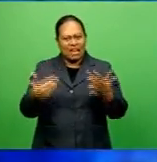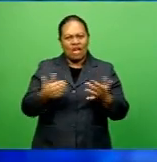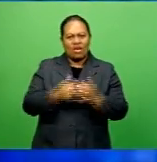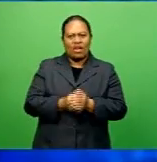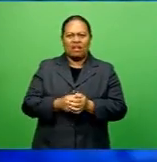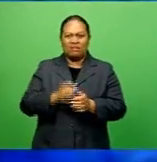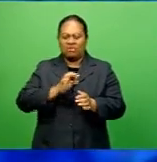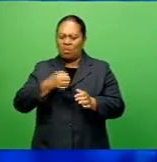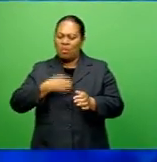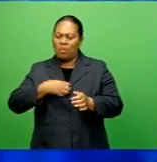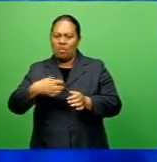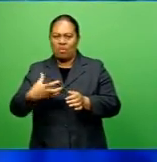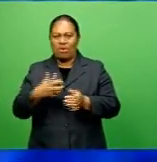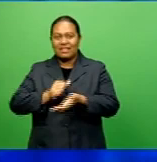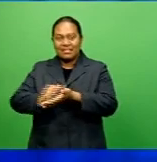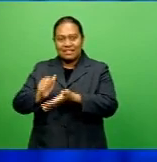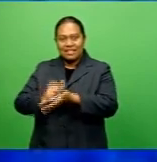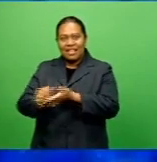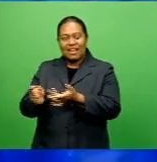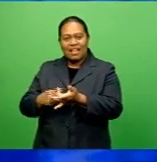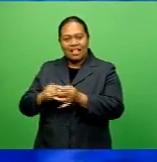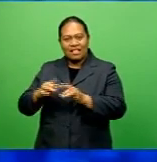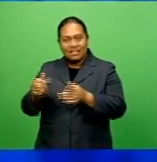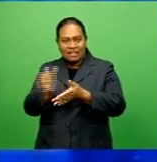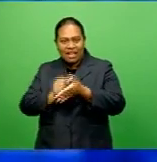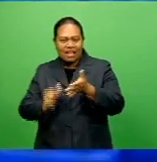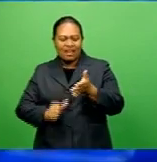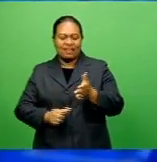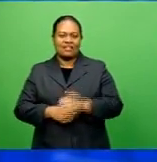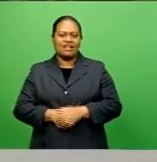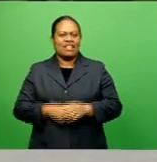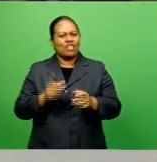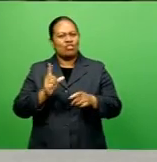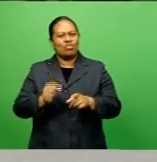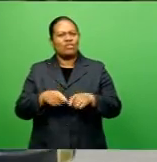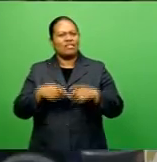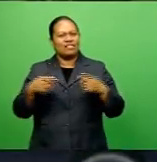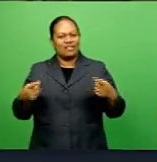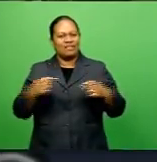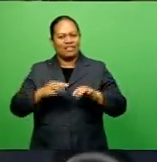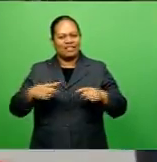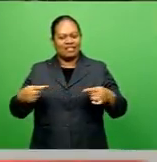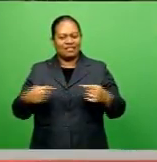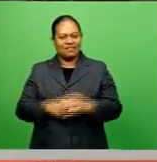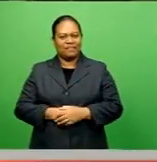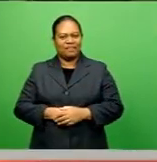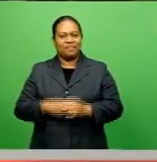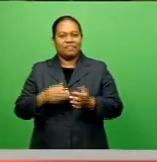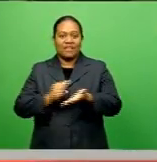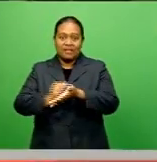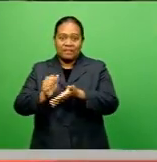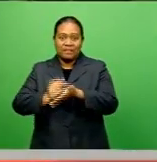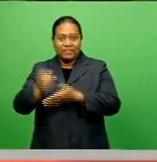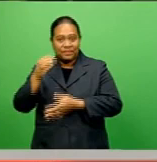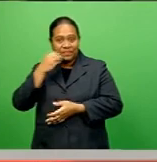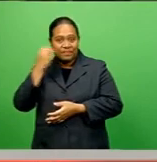selling tourist souvenirs. Details with Felipe Nacaso. The vendors at the Singotoka Handicraft Center have